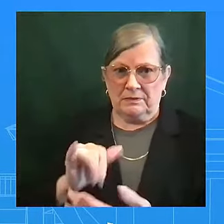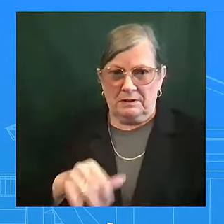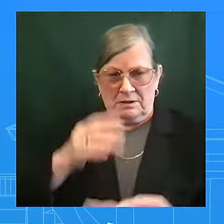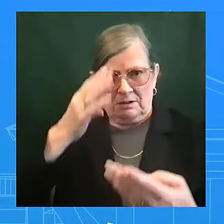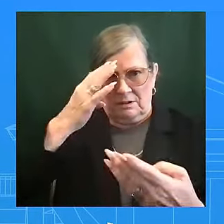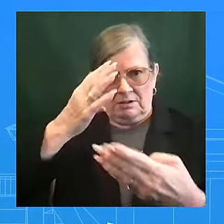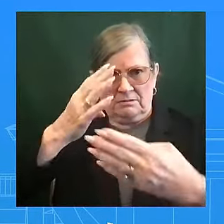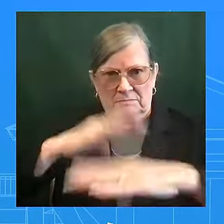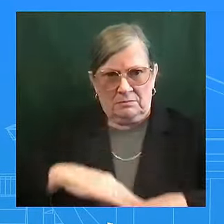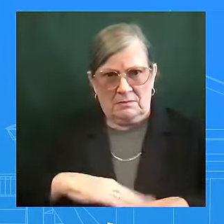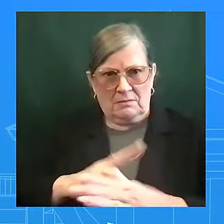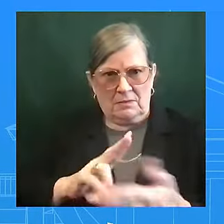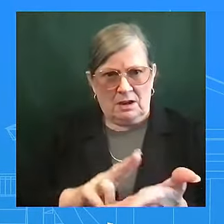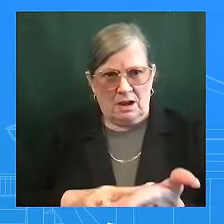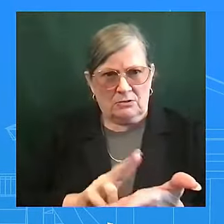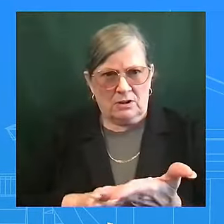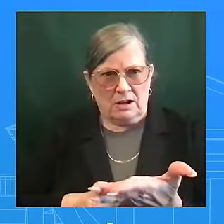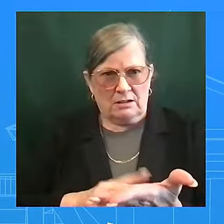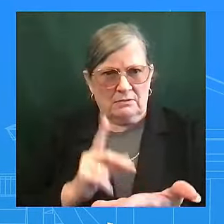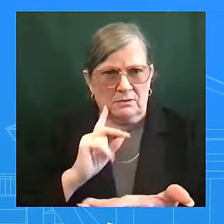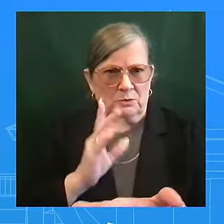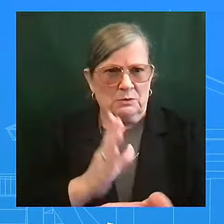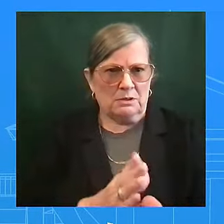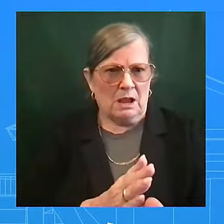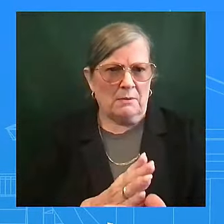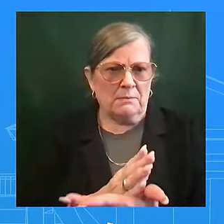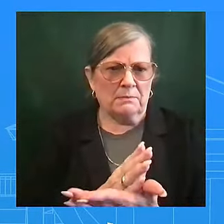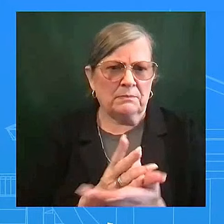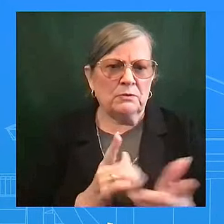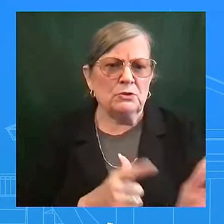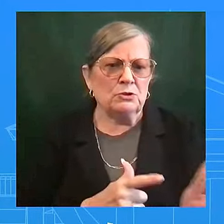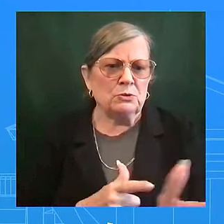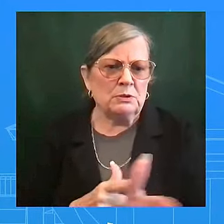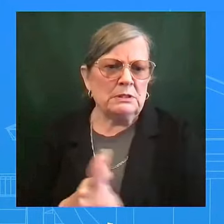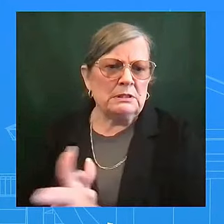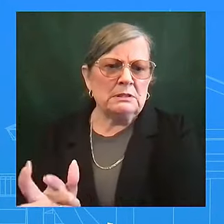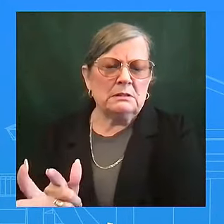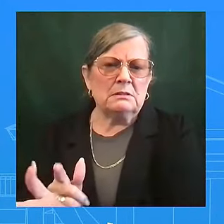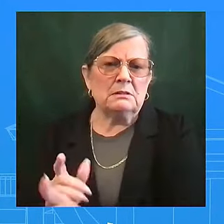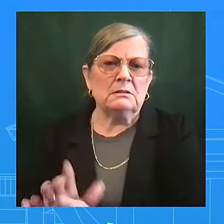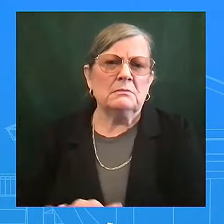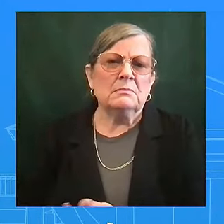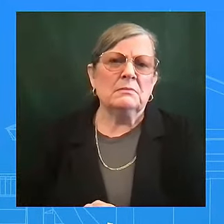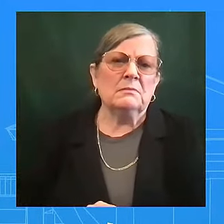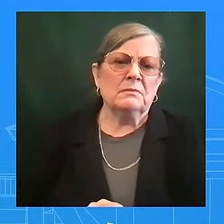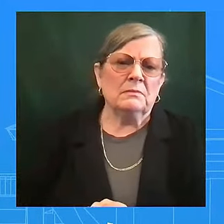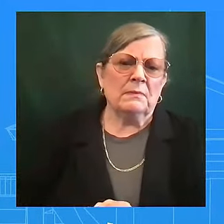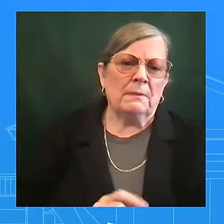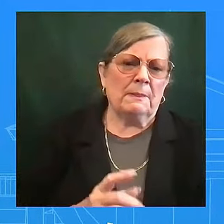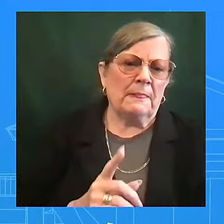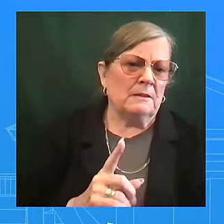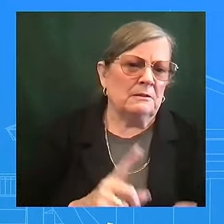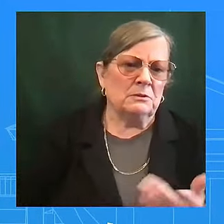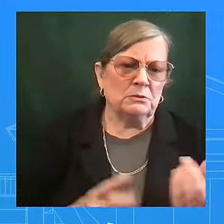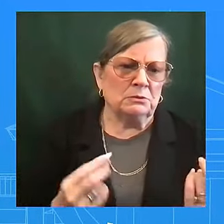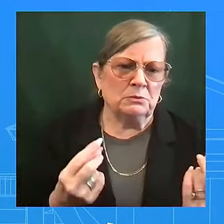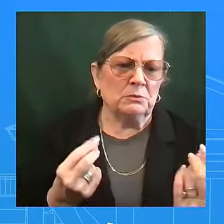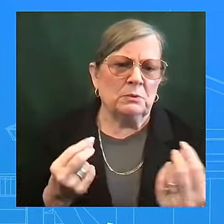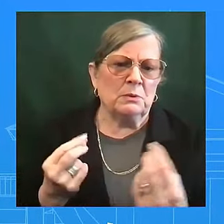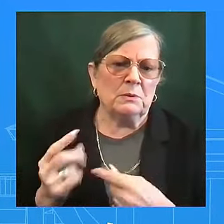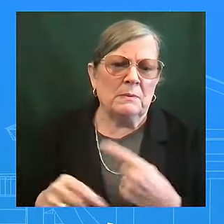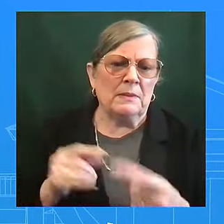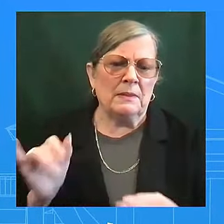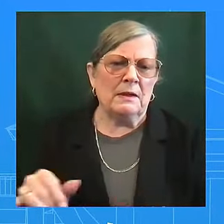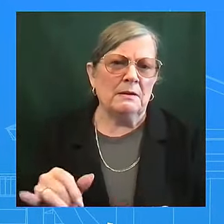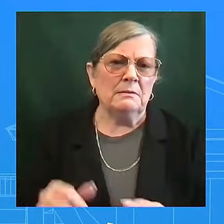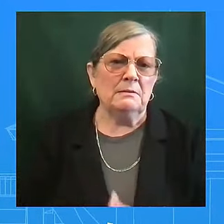there is, and the Admiral just spoke to this as well, we're continuing to have those conversations. We continue to want to